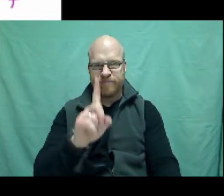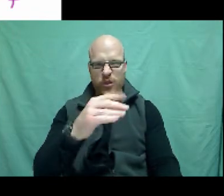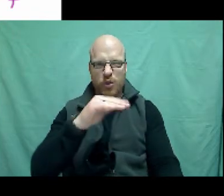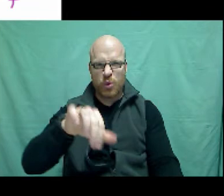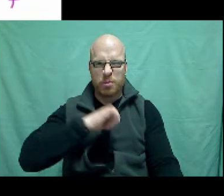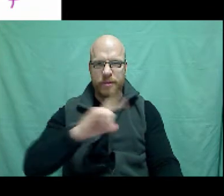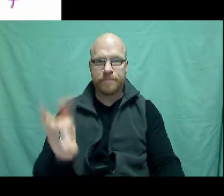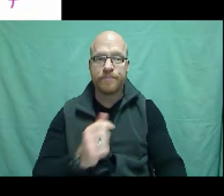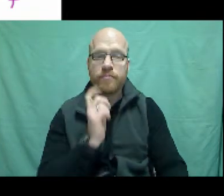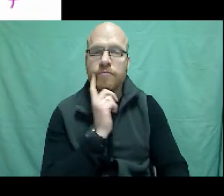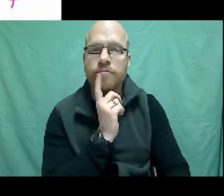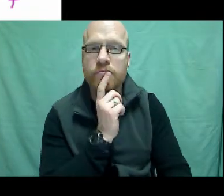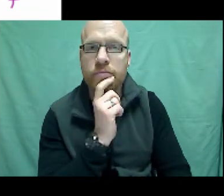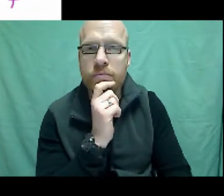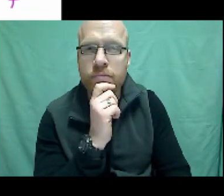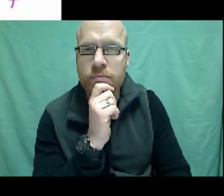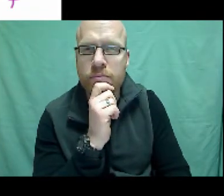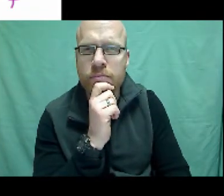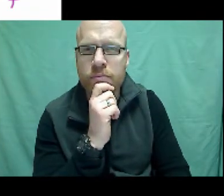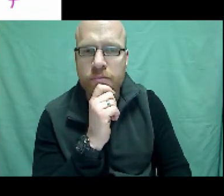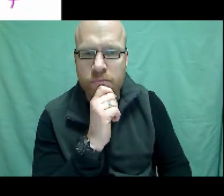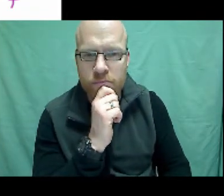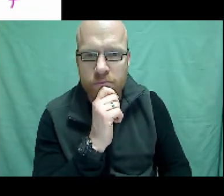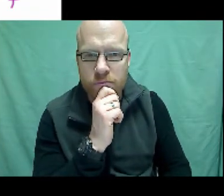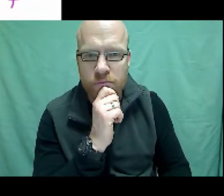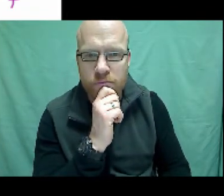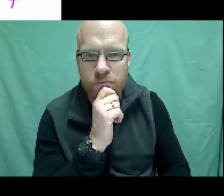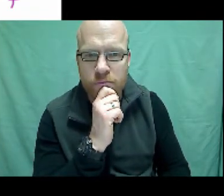I'm sorry. Excuse me, it's a little sloppy.